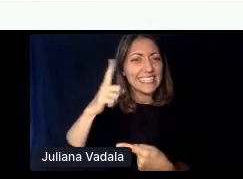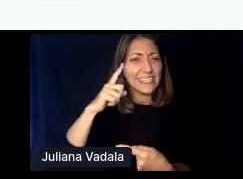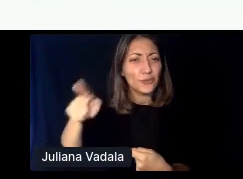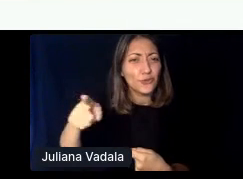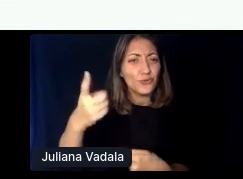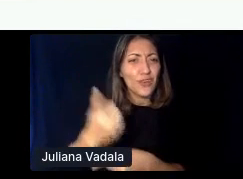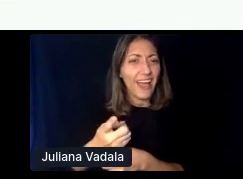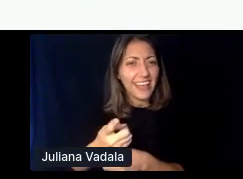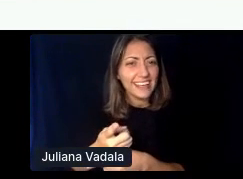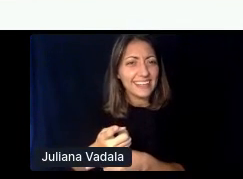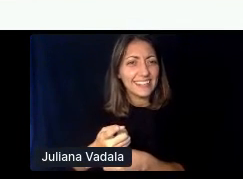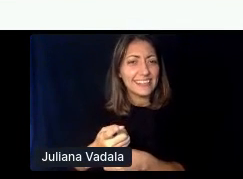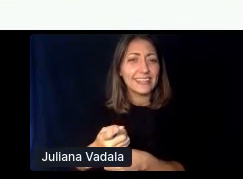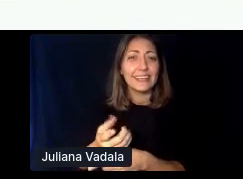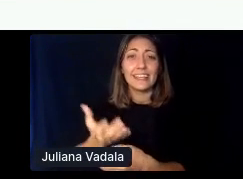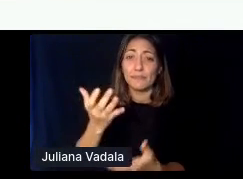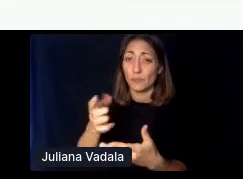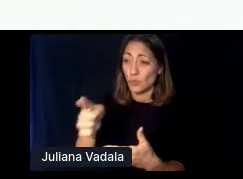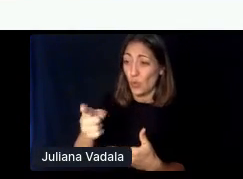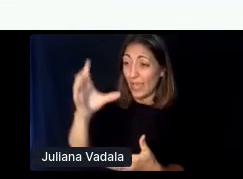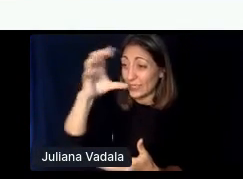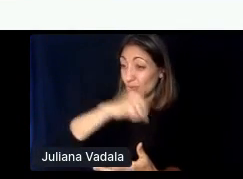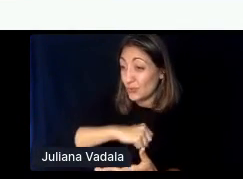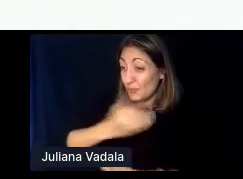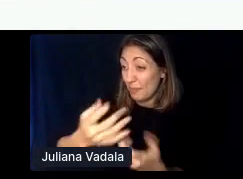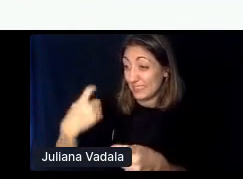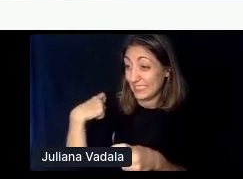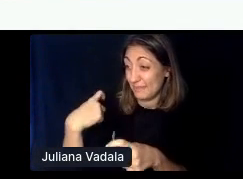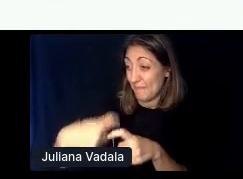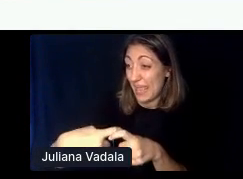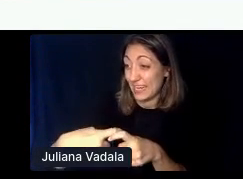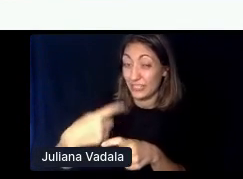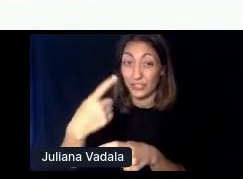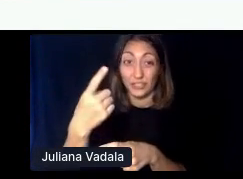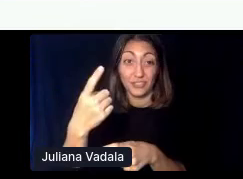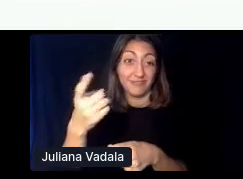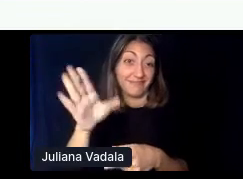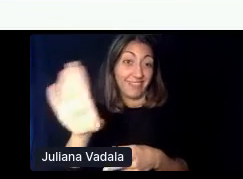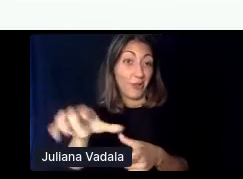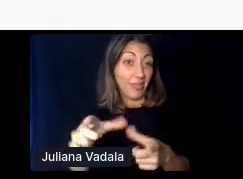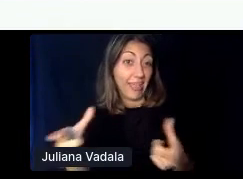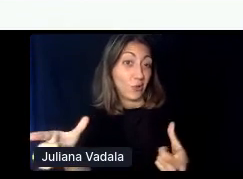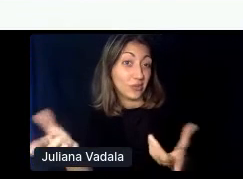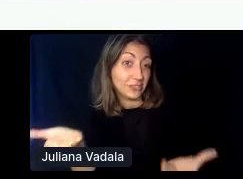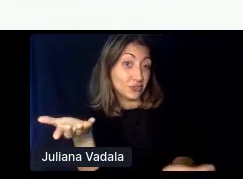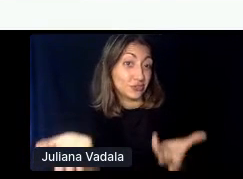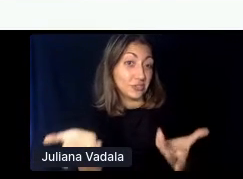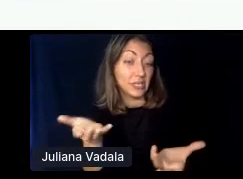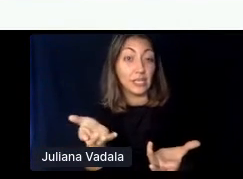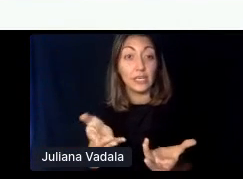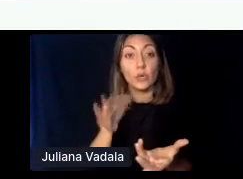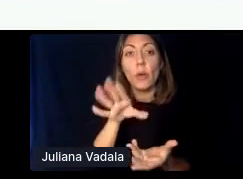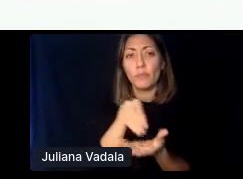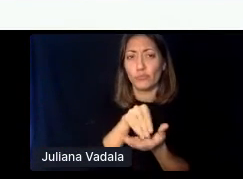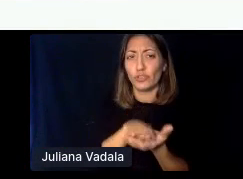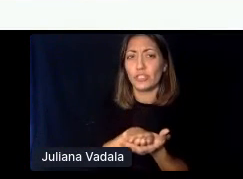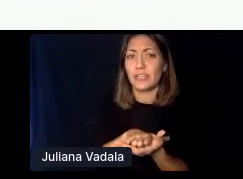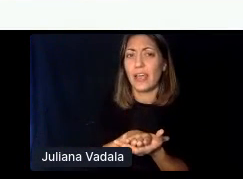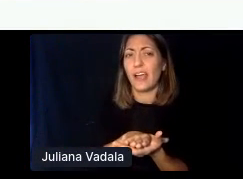maybe Spanish is their first language. So you put down the same responses as other people you spoke to that